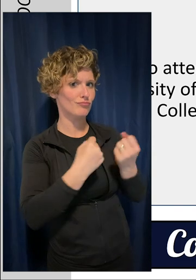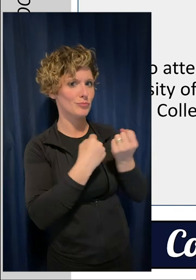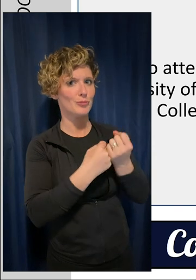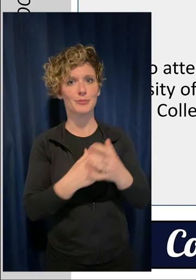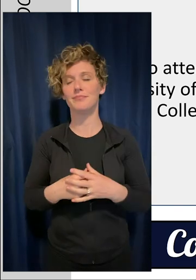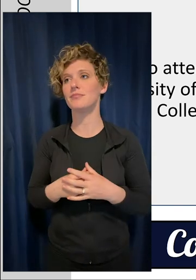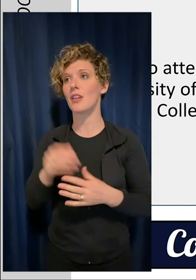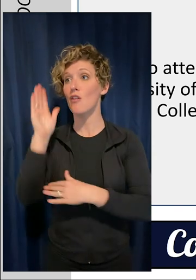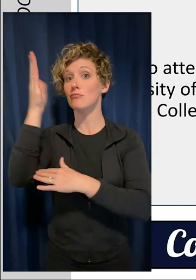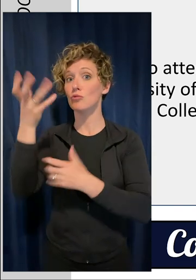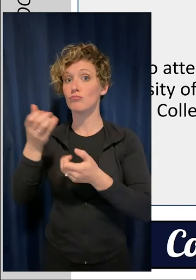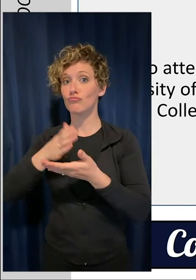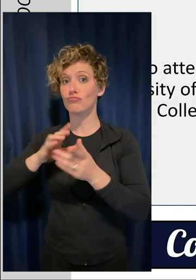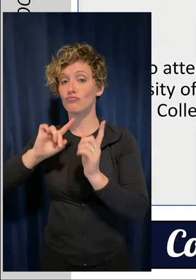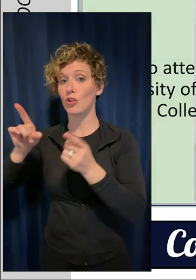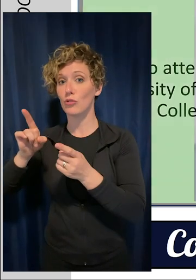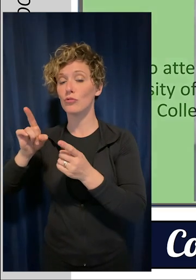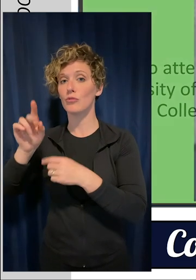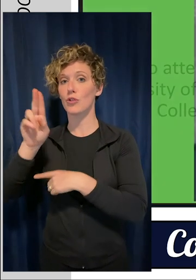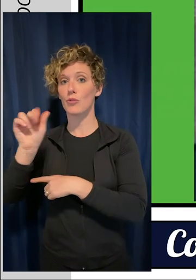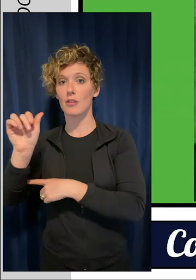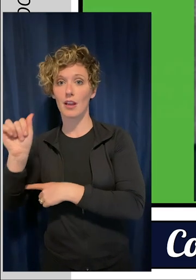of Alaska Mat-Su College.